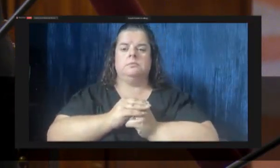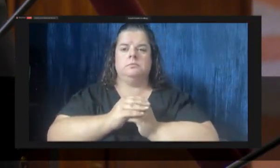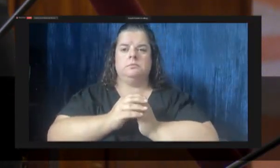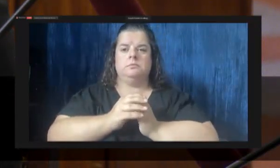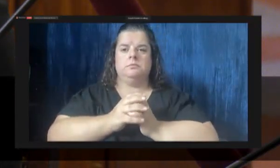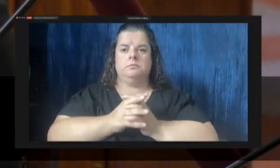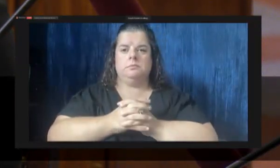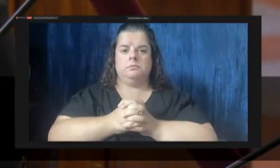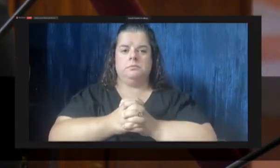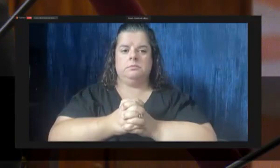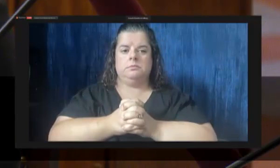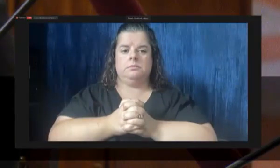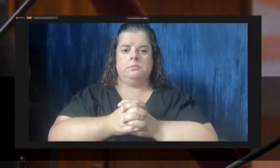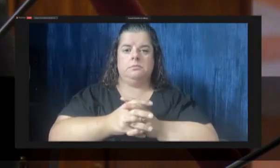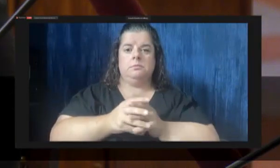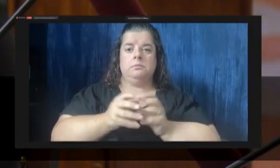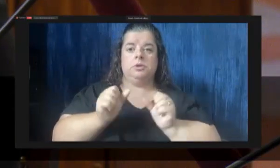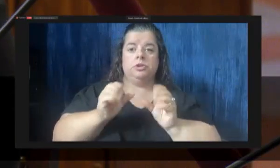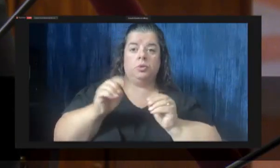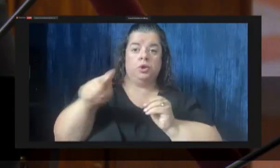So you are